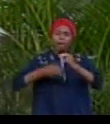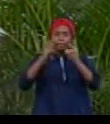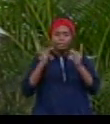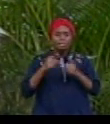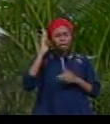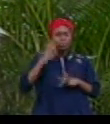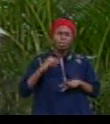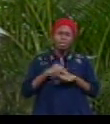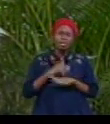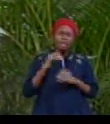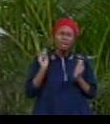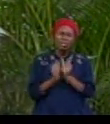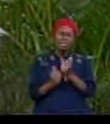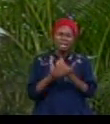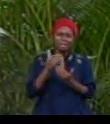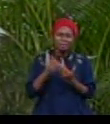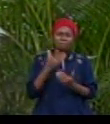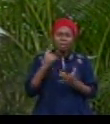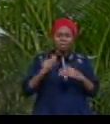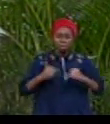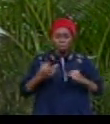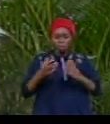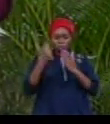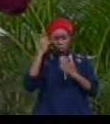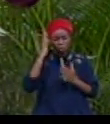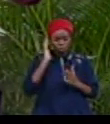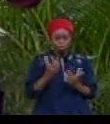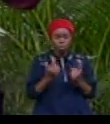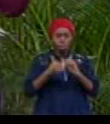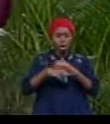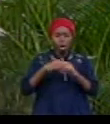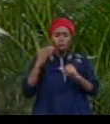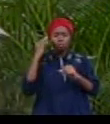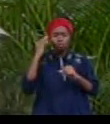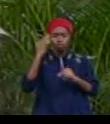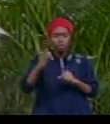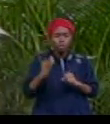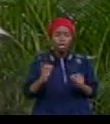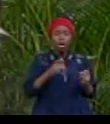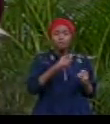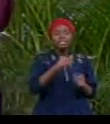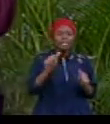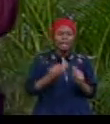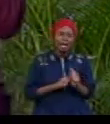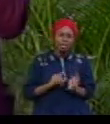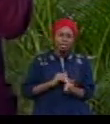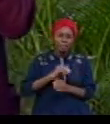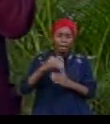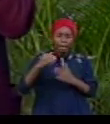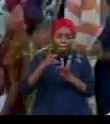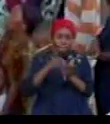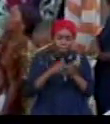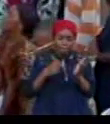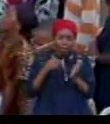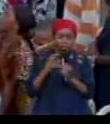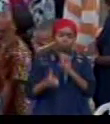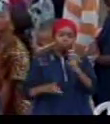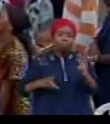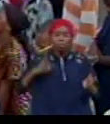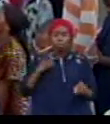power of God, we ooze out for, we go out forth, reaching every corner of the globe. In Jesus'